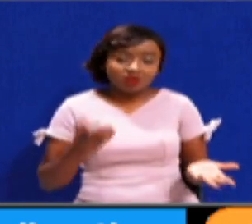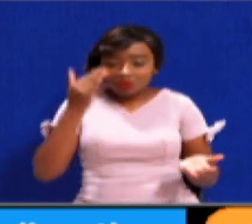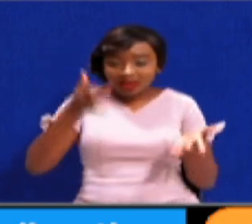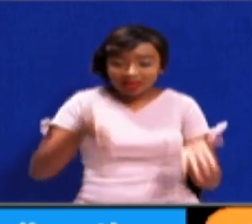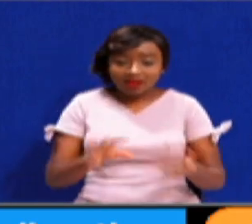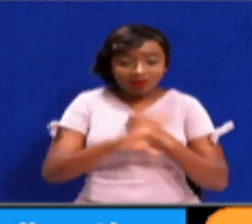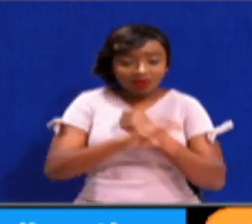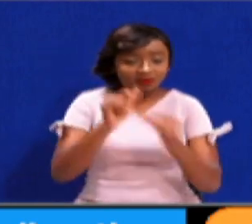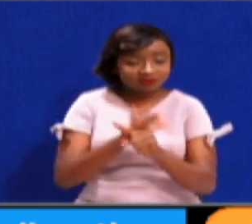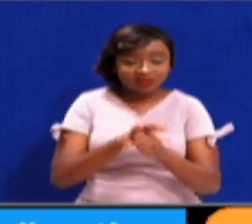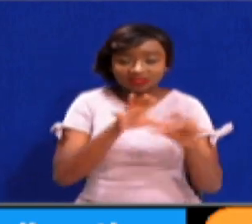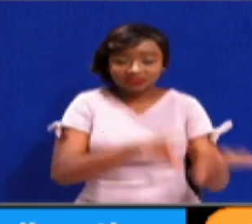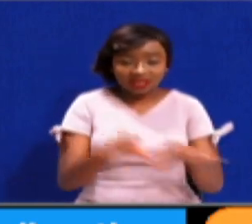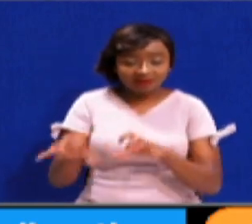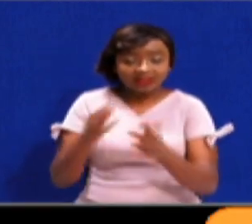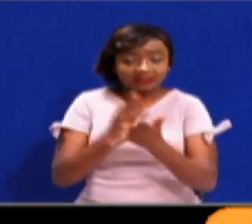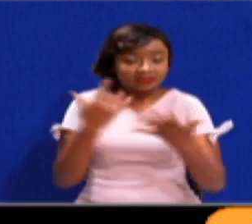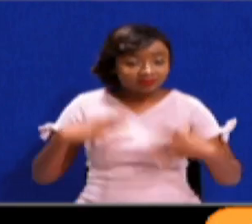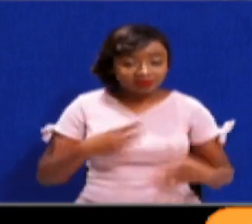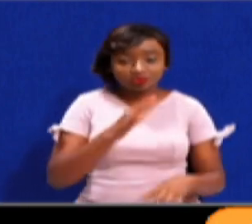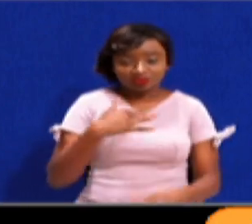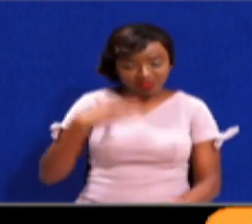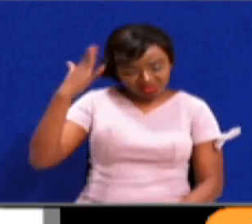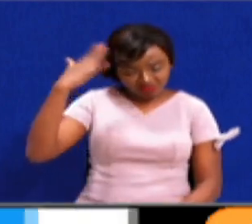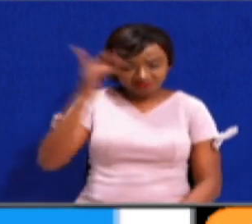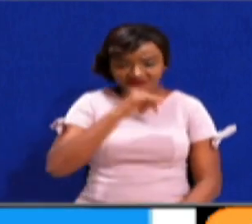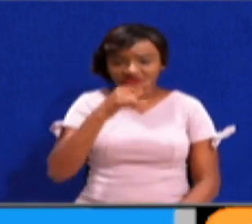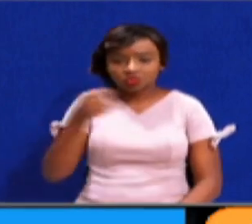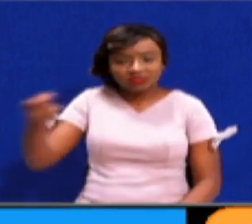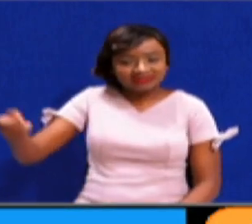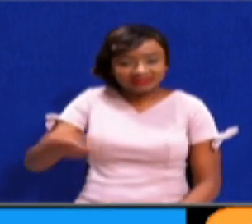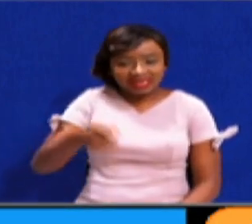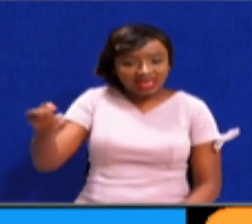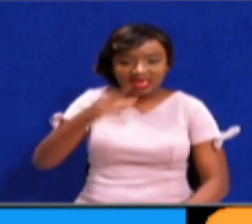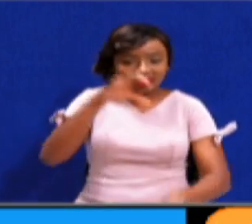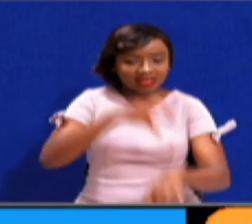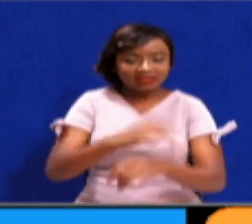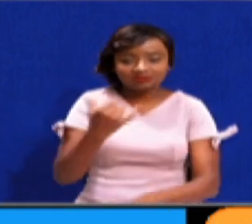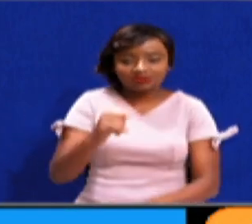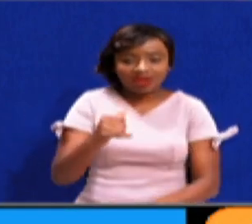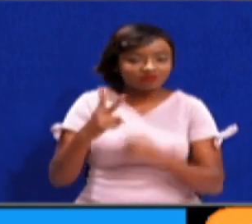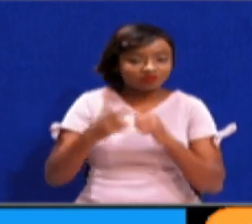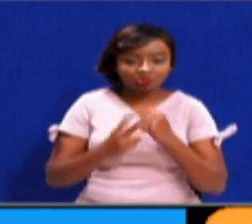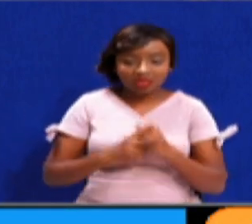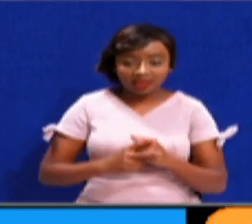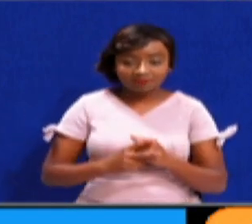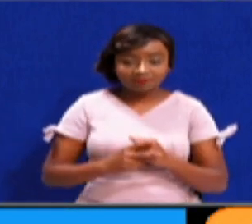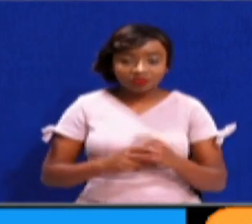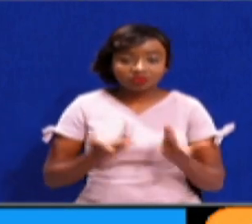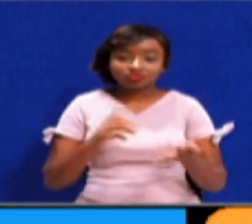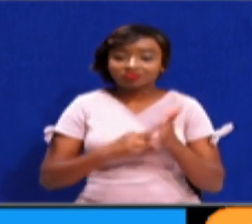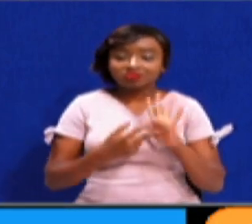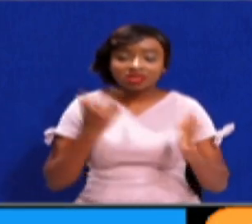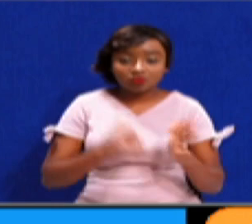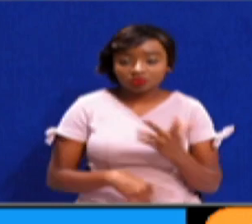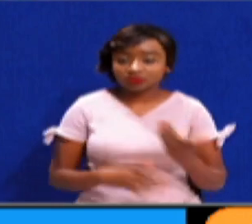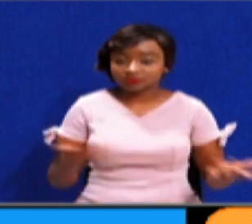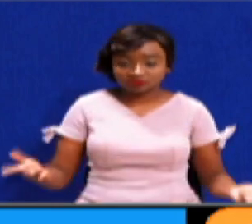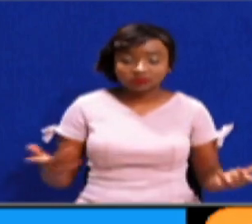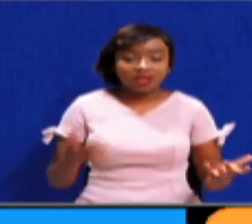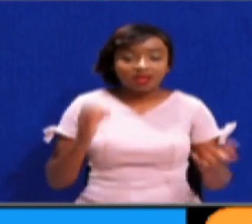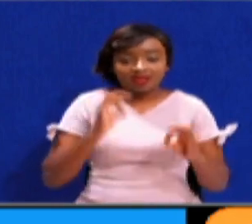mean, people haven't been paid. I know a few people who are telling me they haven't been paid their July salaries. So what does that tell us? It tells